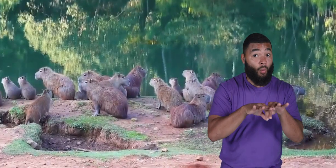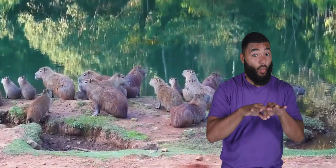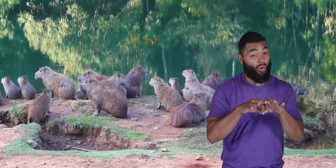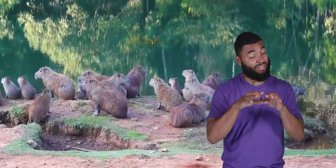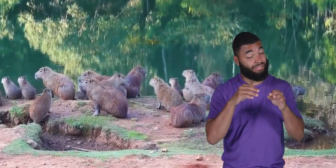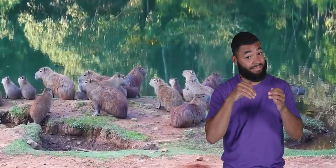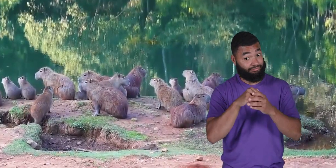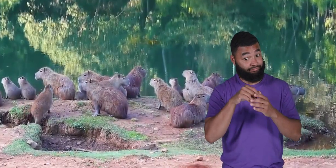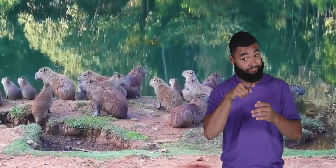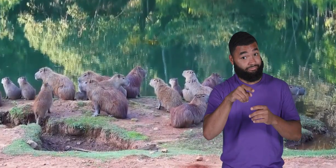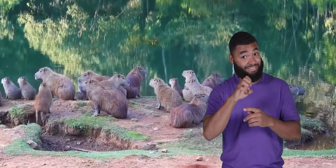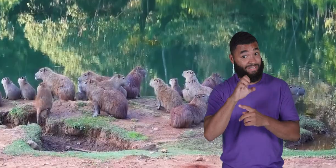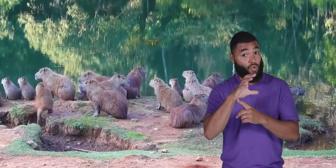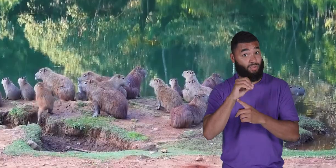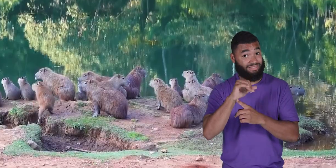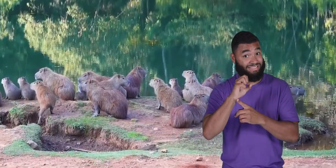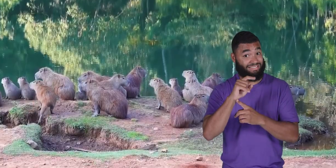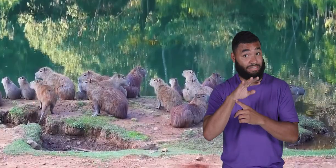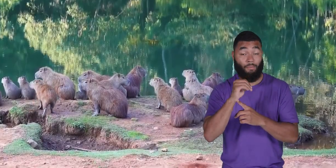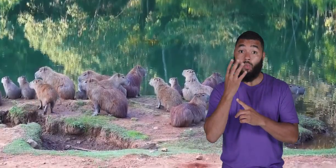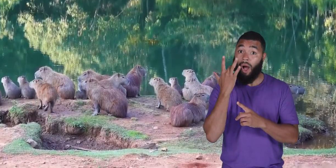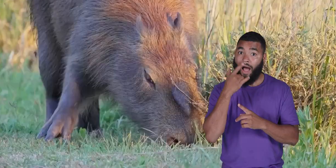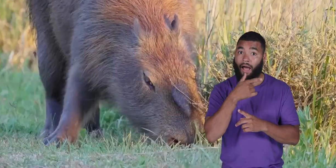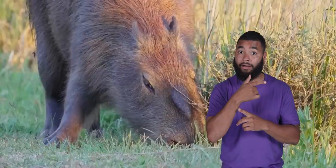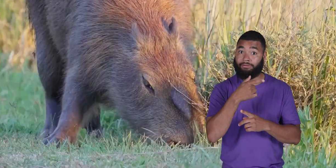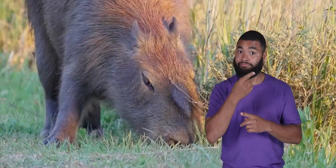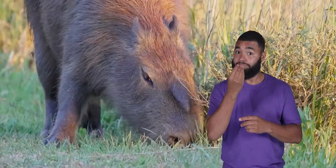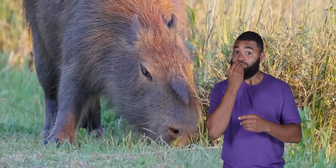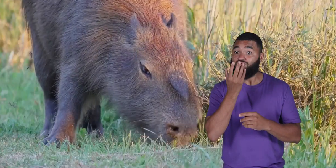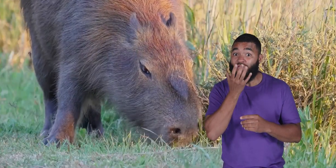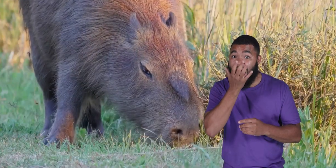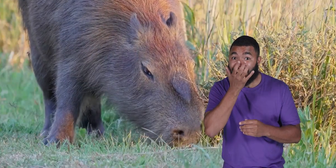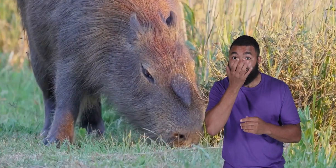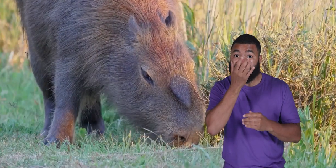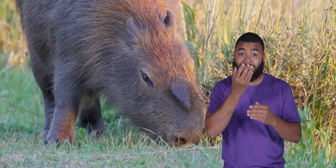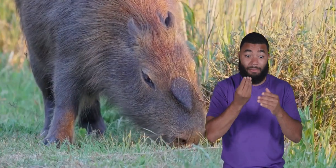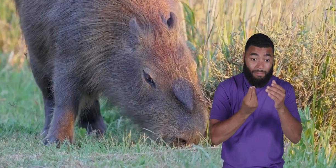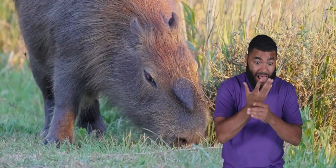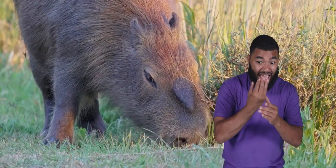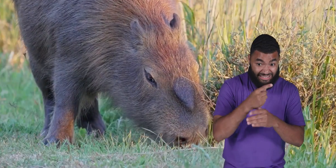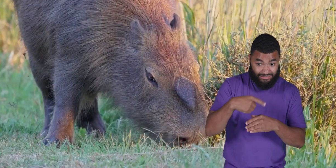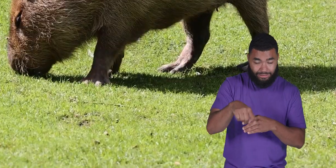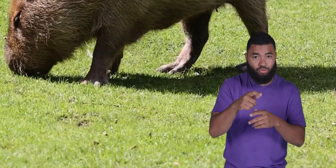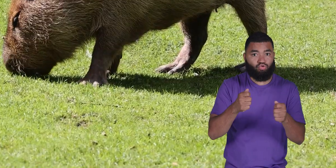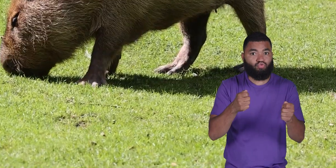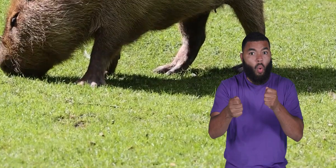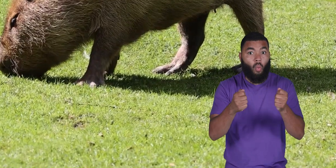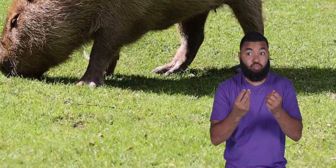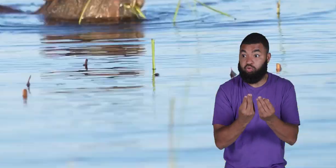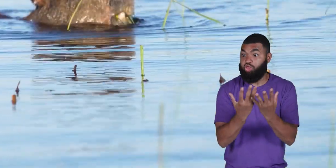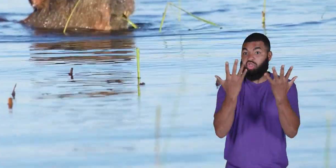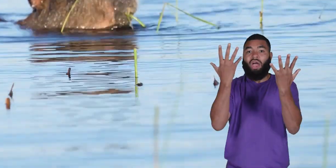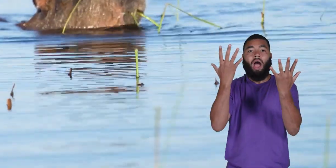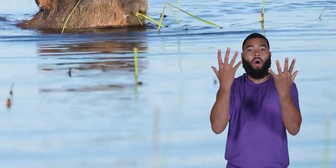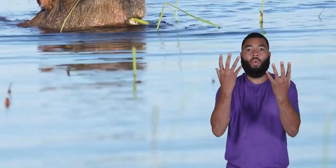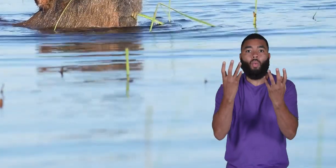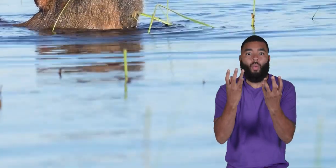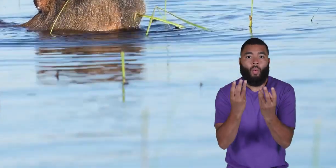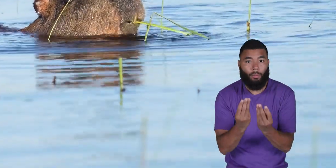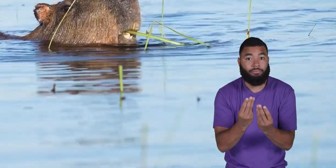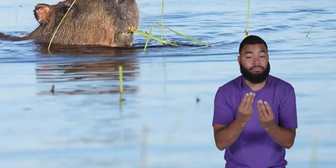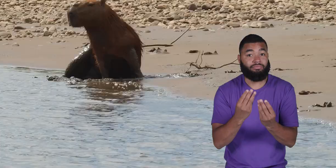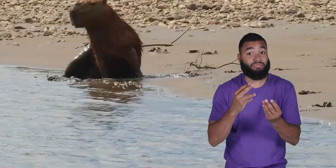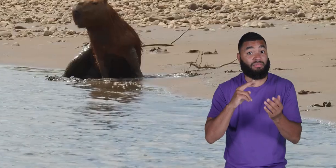capybaras play a vital role in their ecosystem as herbivores they help control plant growth by eating grasses and aquatic